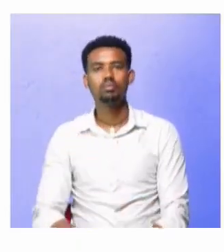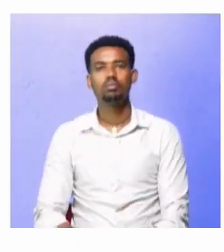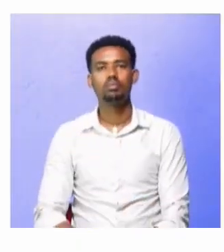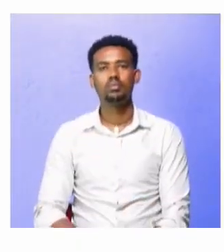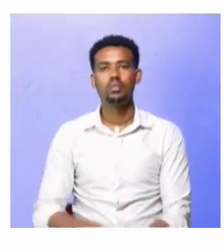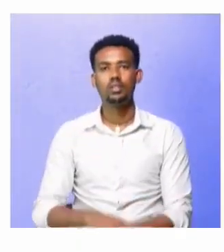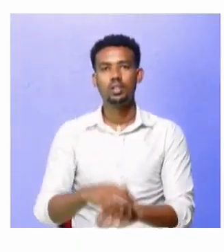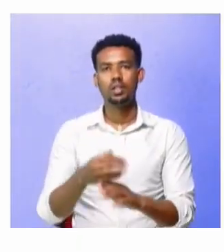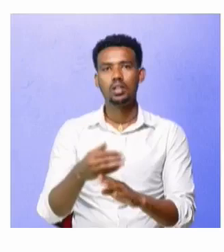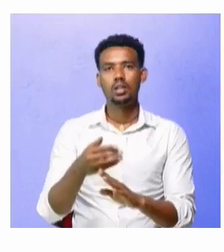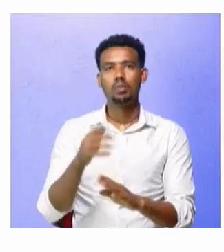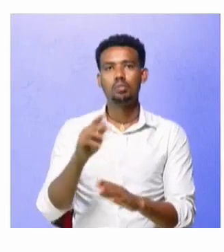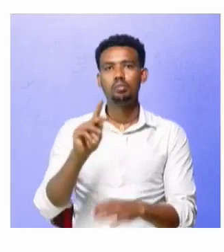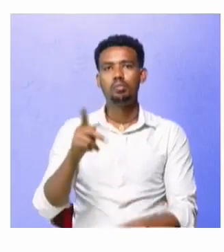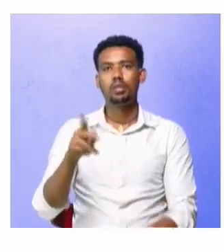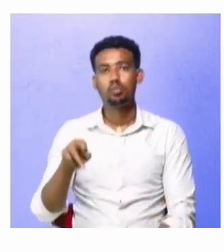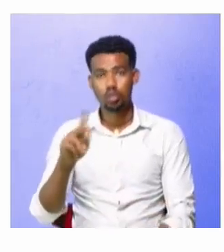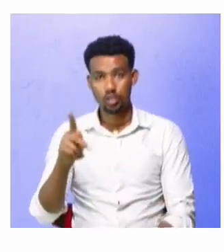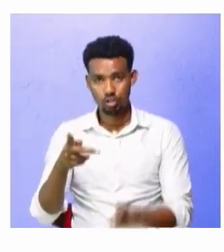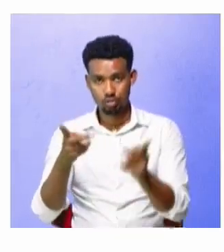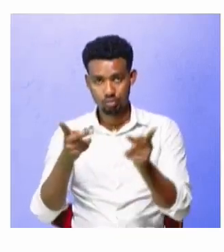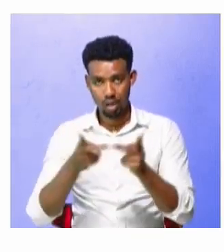place,